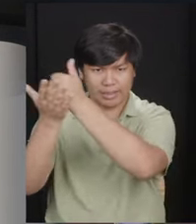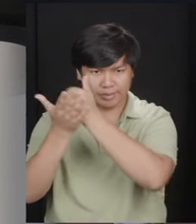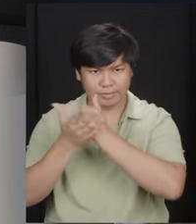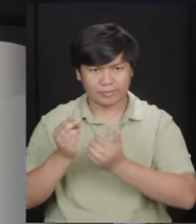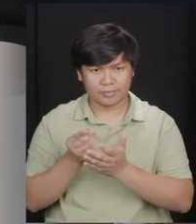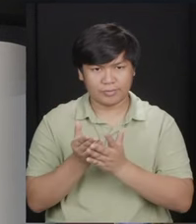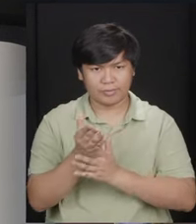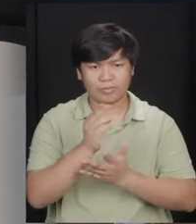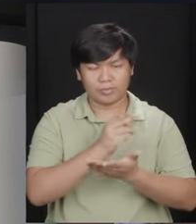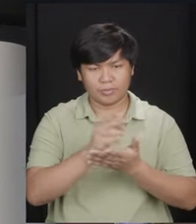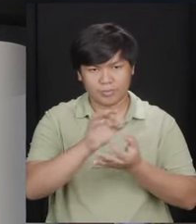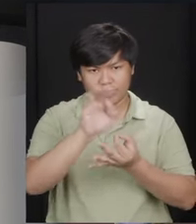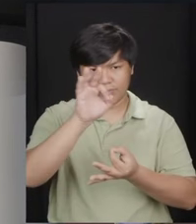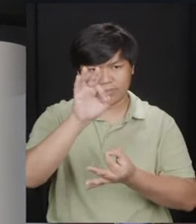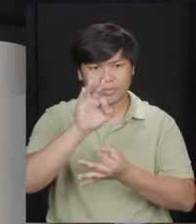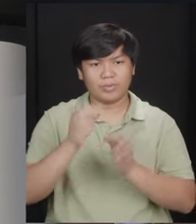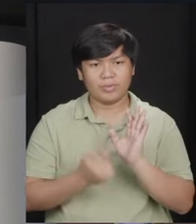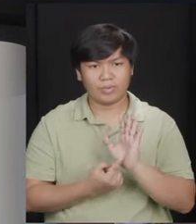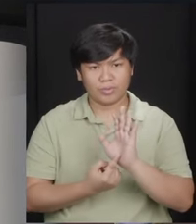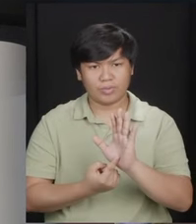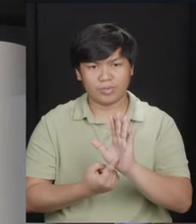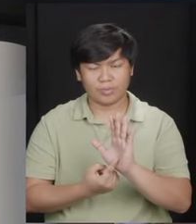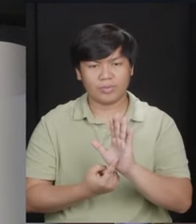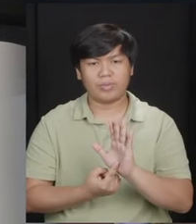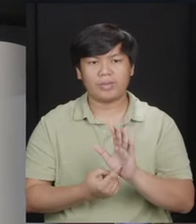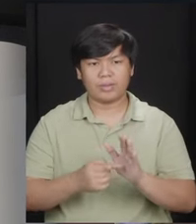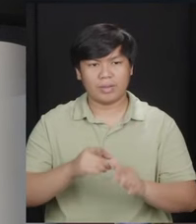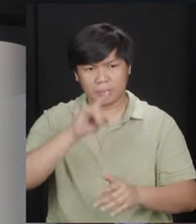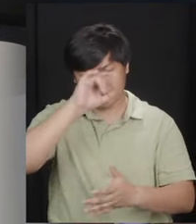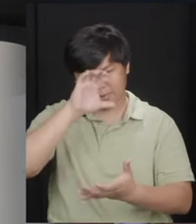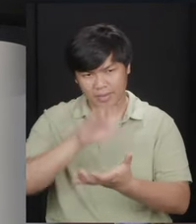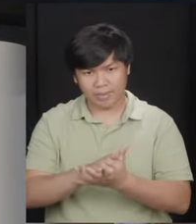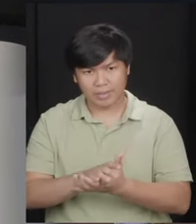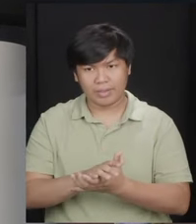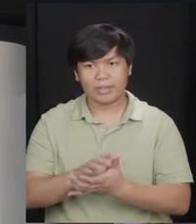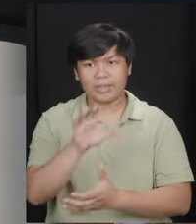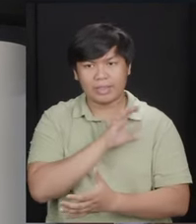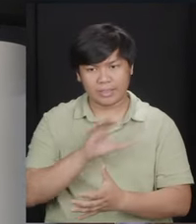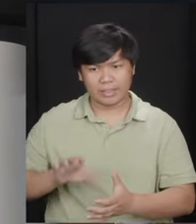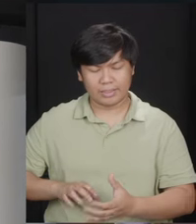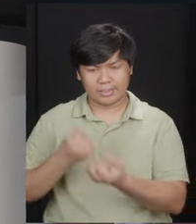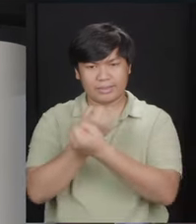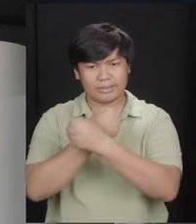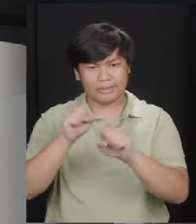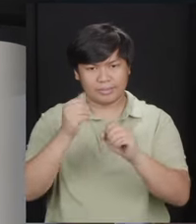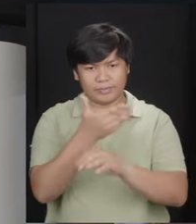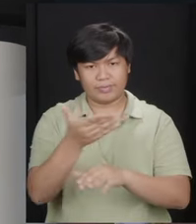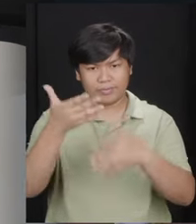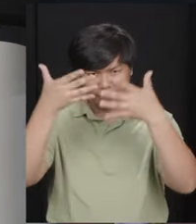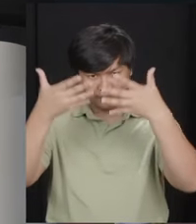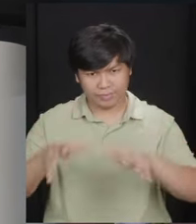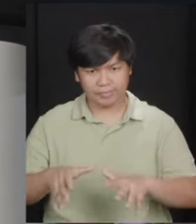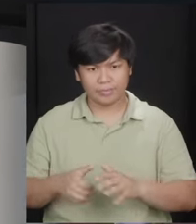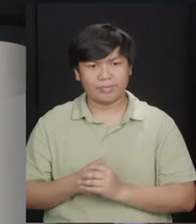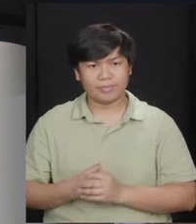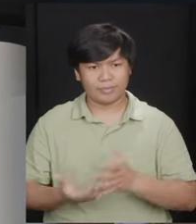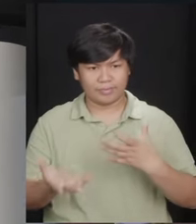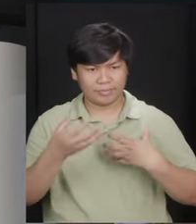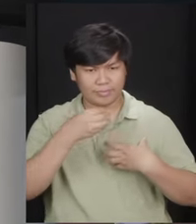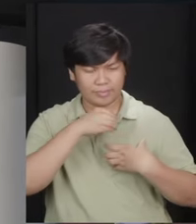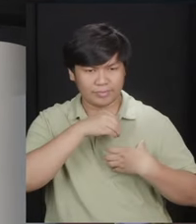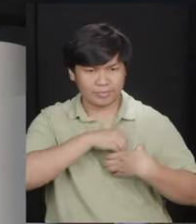Spirit. So they serve as proof that you are a believer because Christ has saved you already. It is an